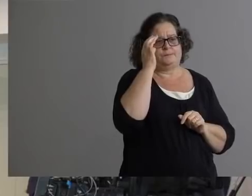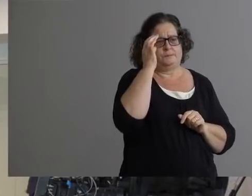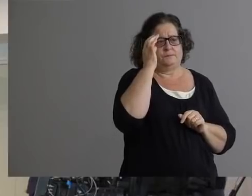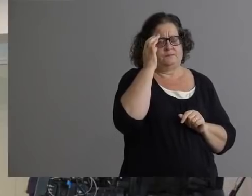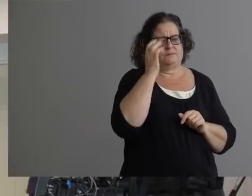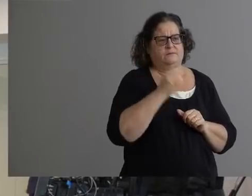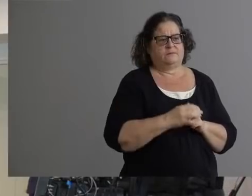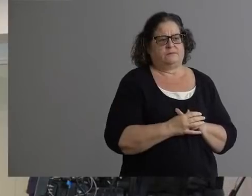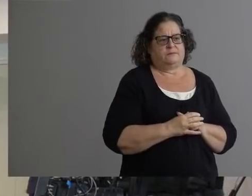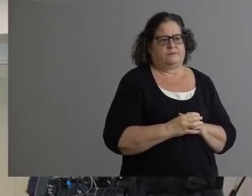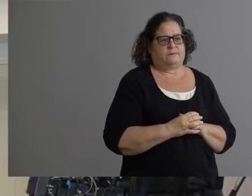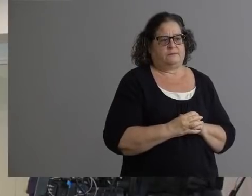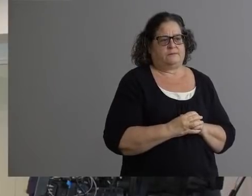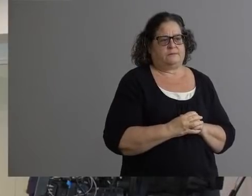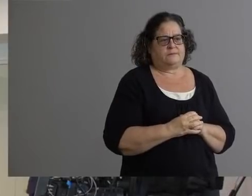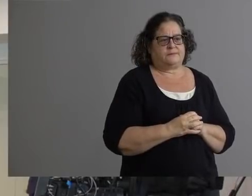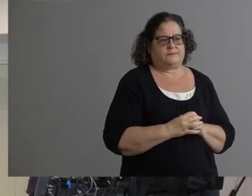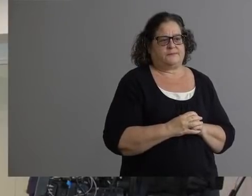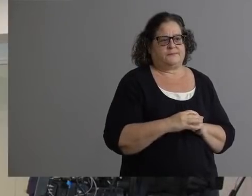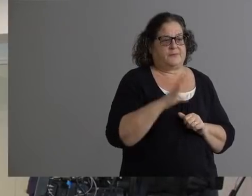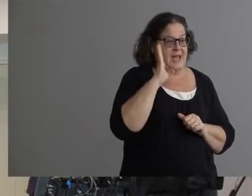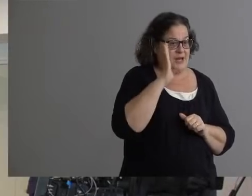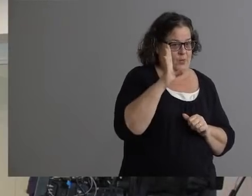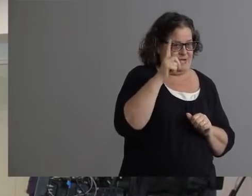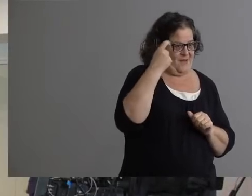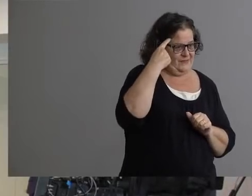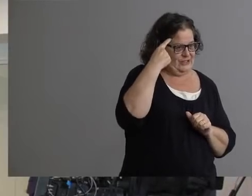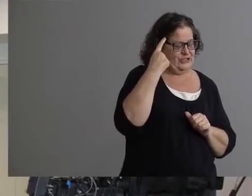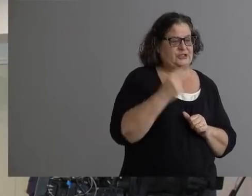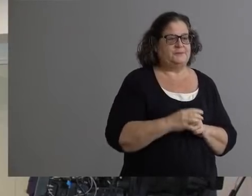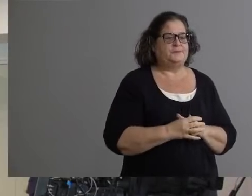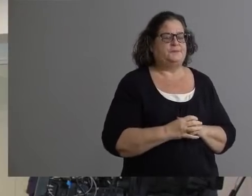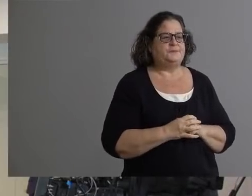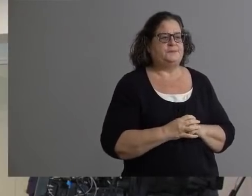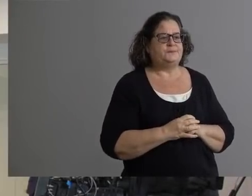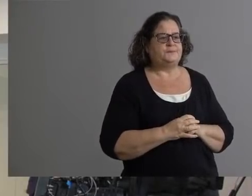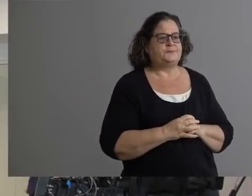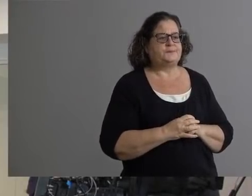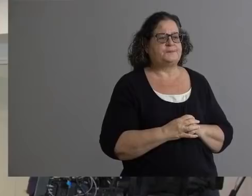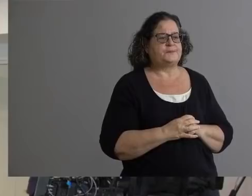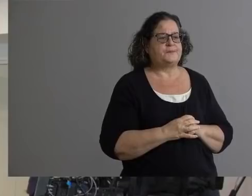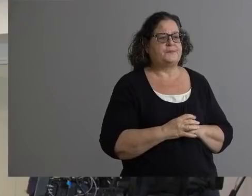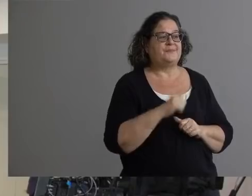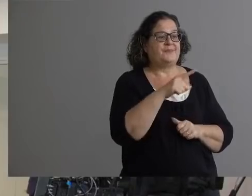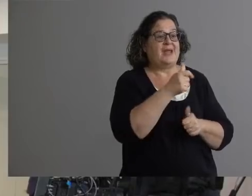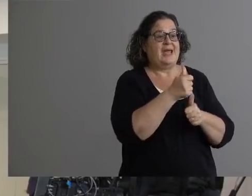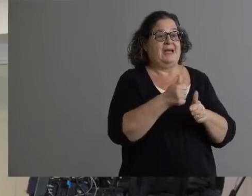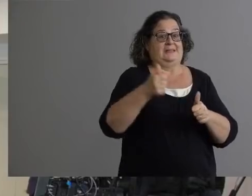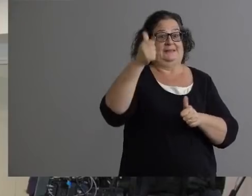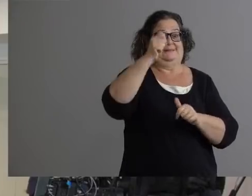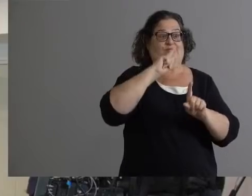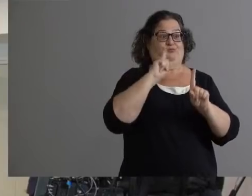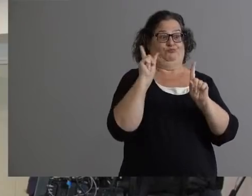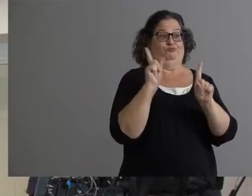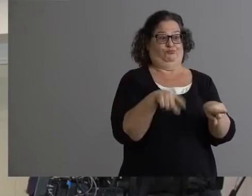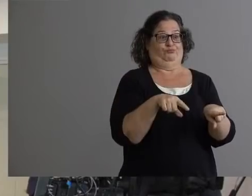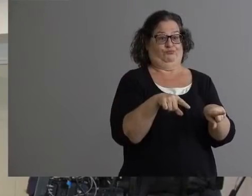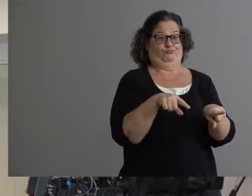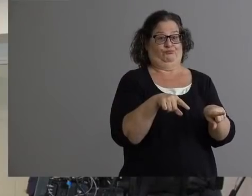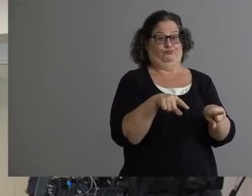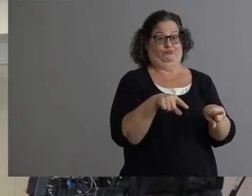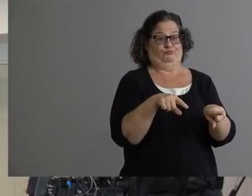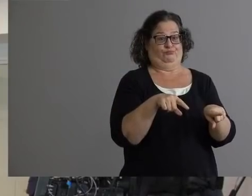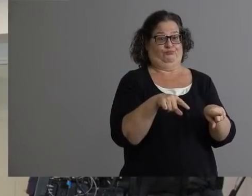Hi, Governor. Even with your executive order delaying the enforcement of evictions, more than 5,300